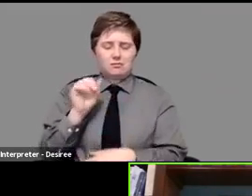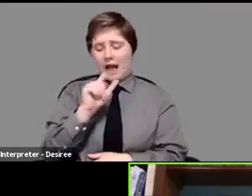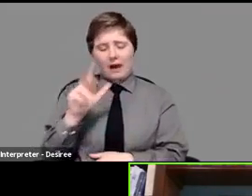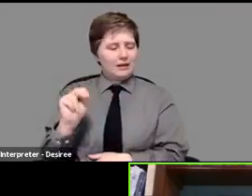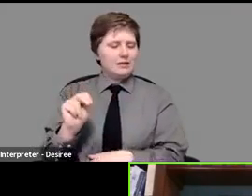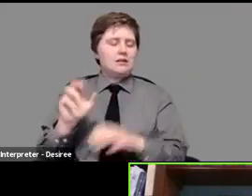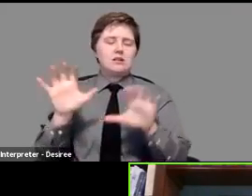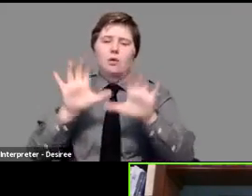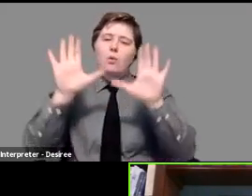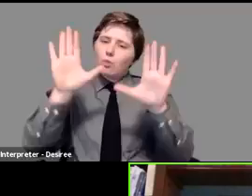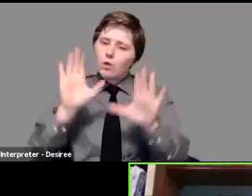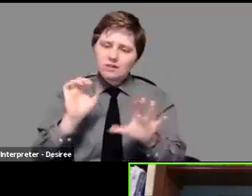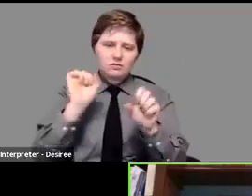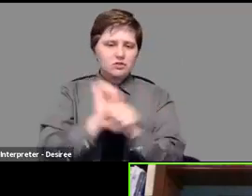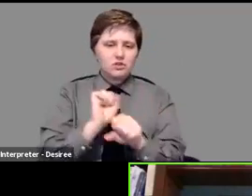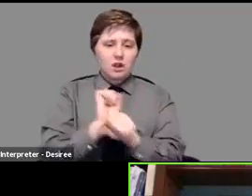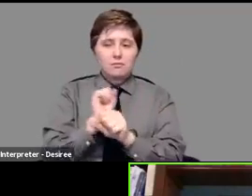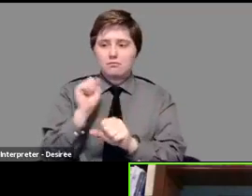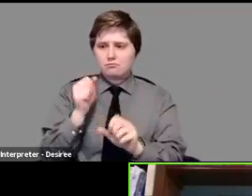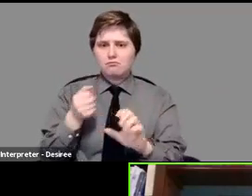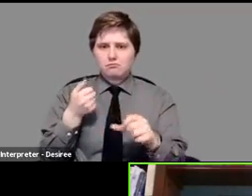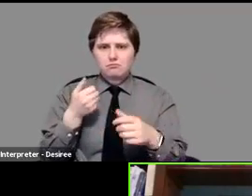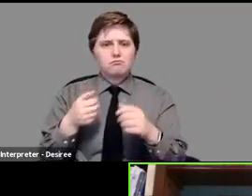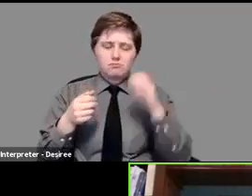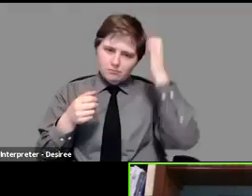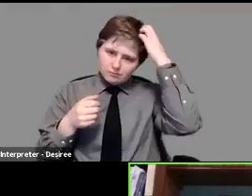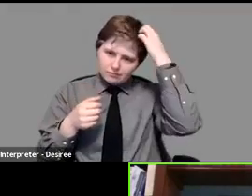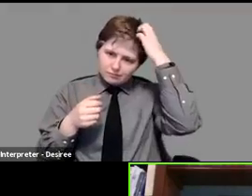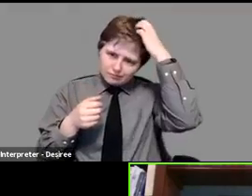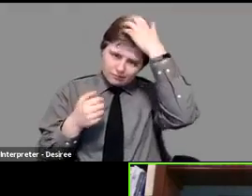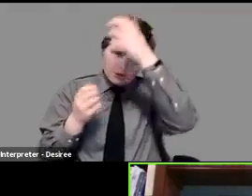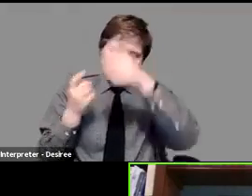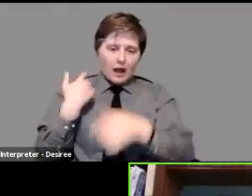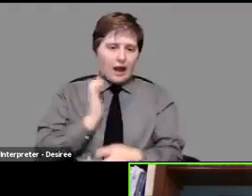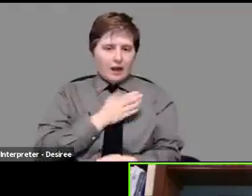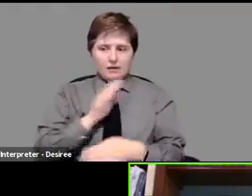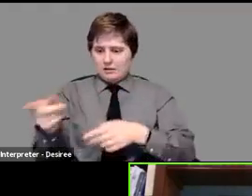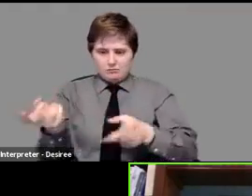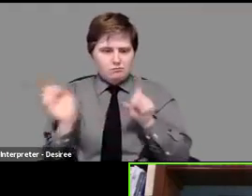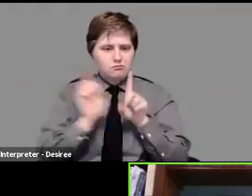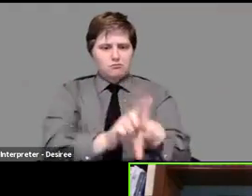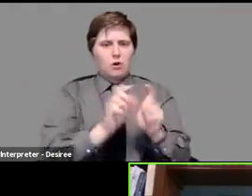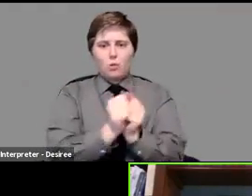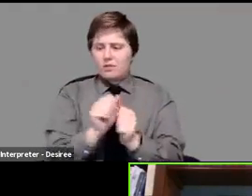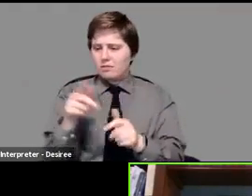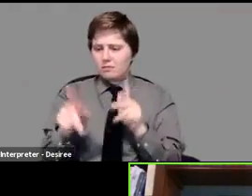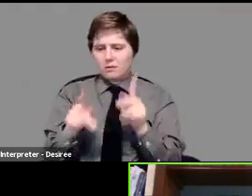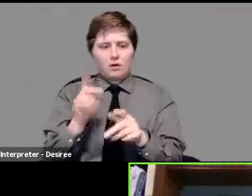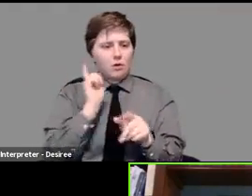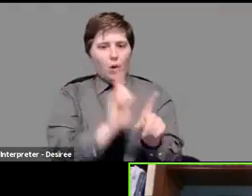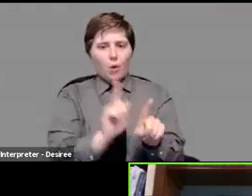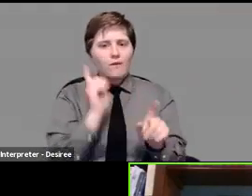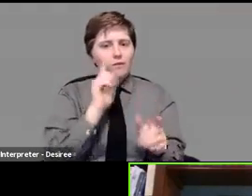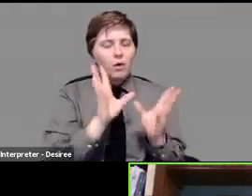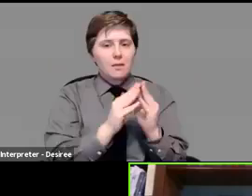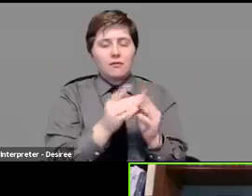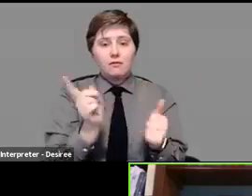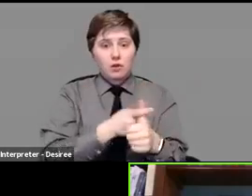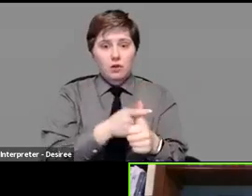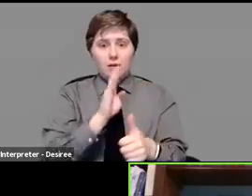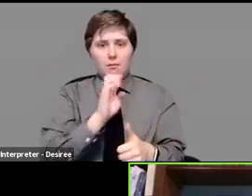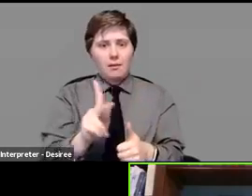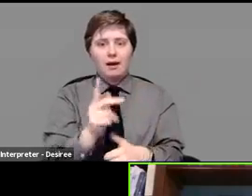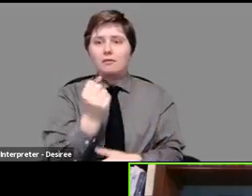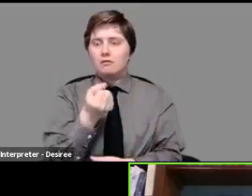great job while he was on board, taking our business partners to banks to have meetings, so that one, the bank could understand